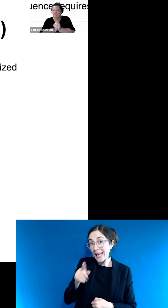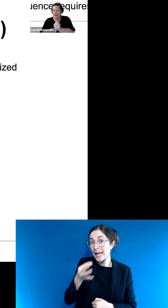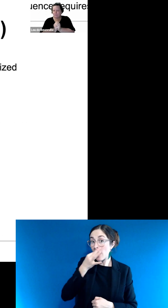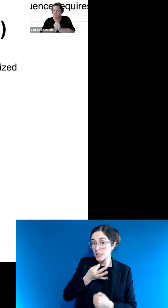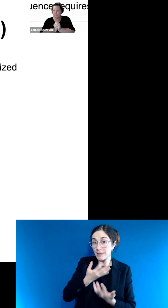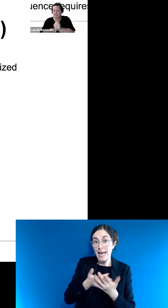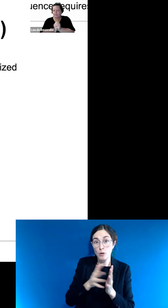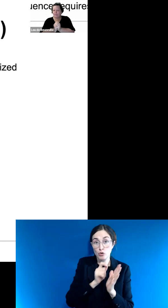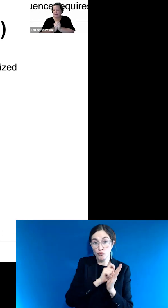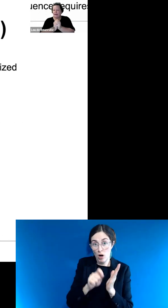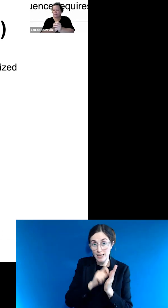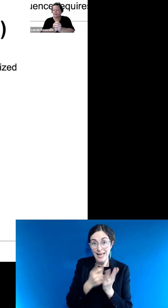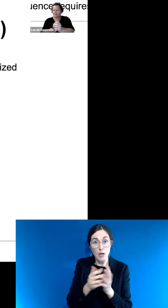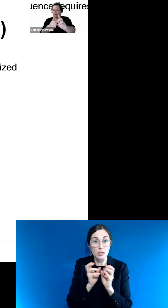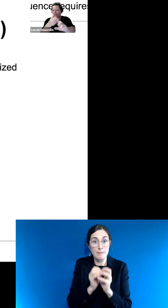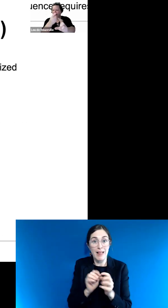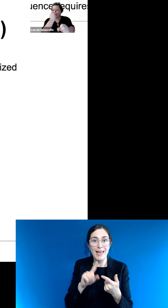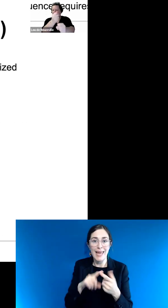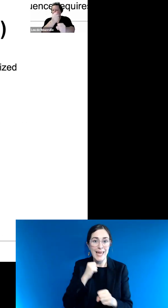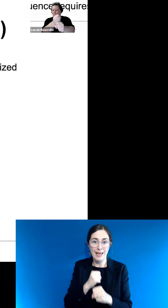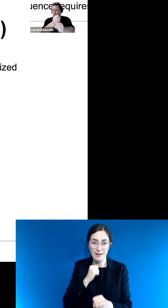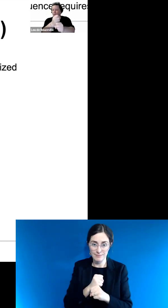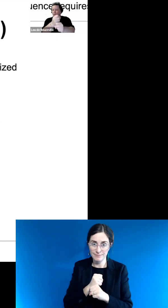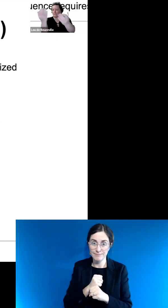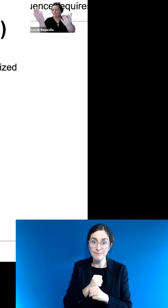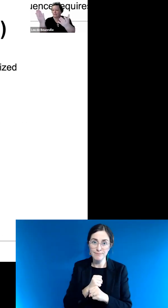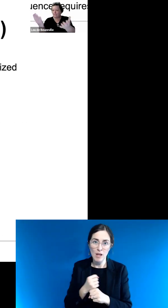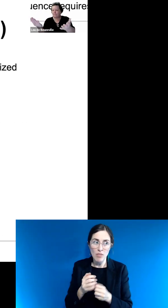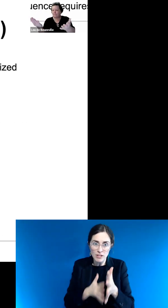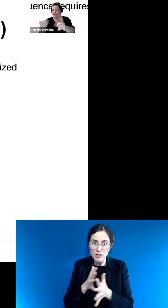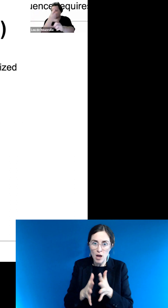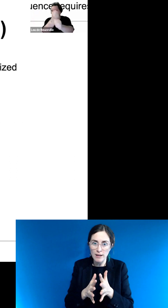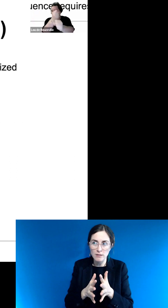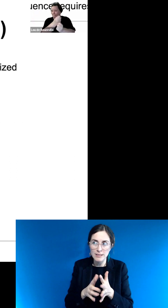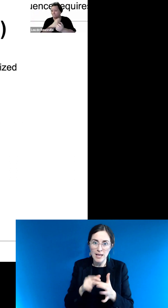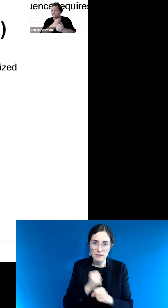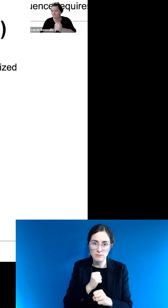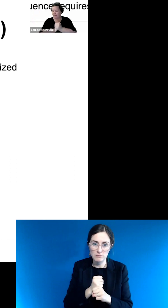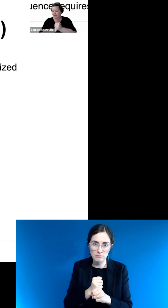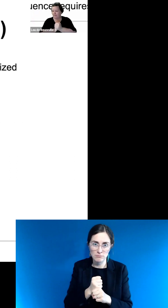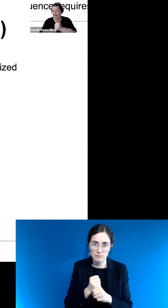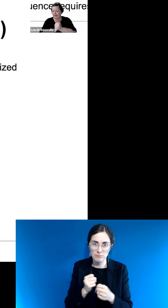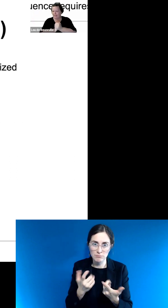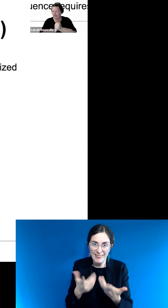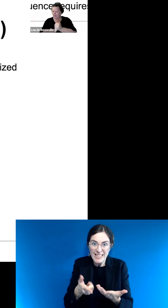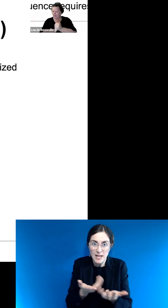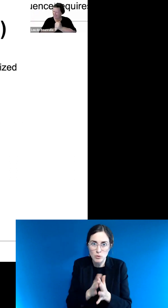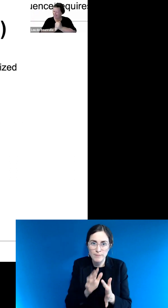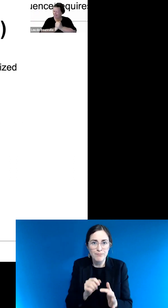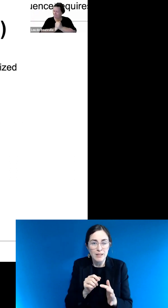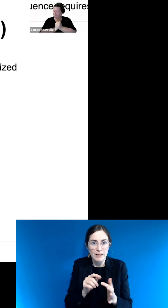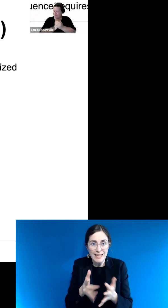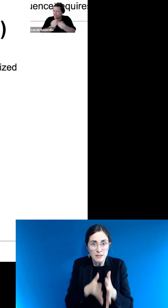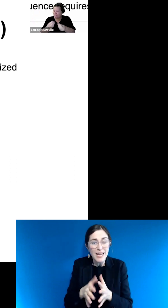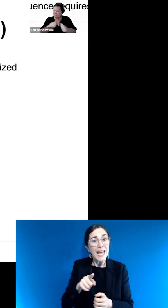asked me how to write and fingerspelled egg, which is the sign for egg is egg. Asked me how to write